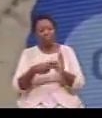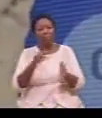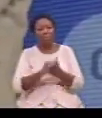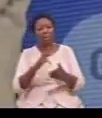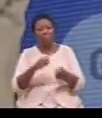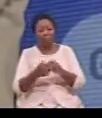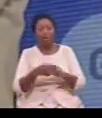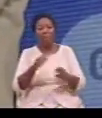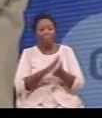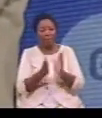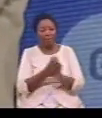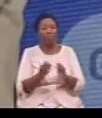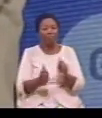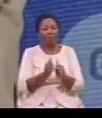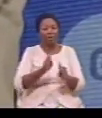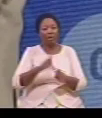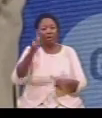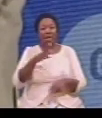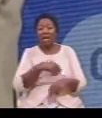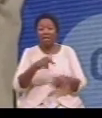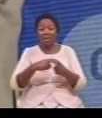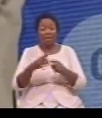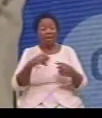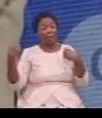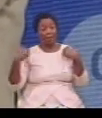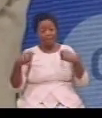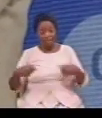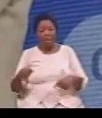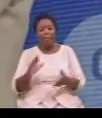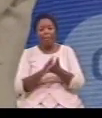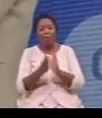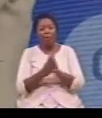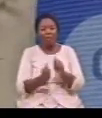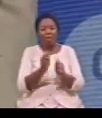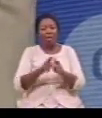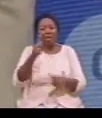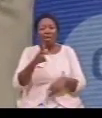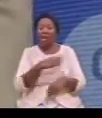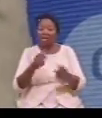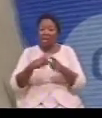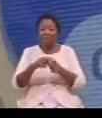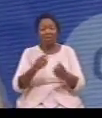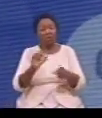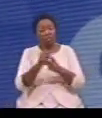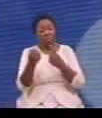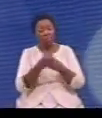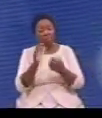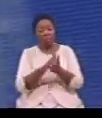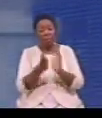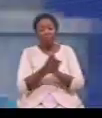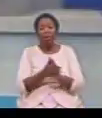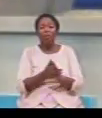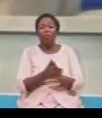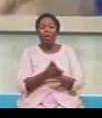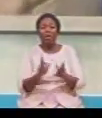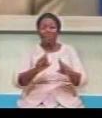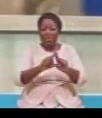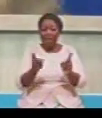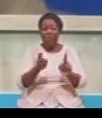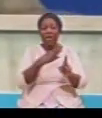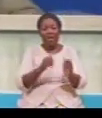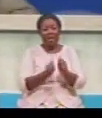problems become greater, and the pain becomes greater, and the situation becomes different